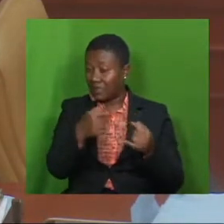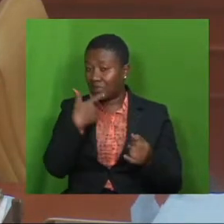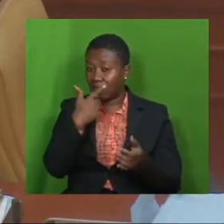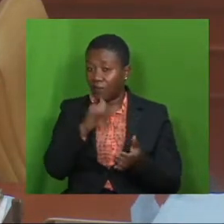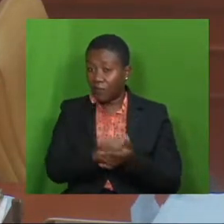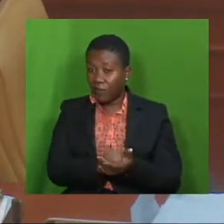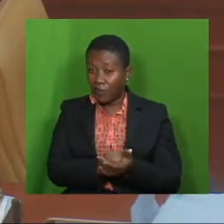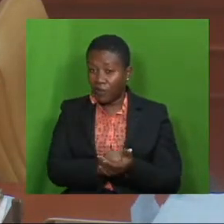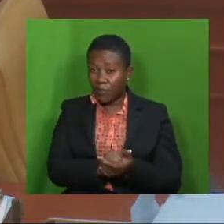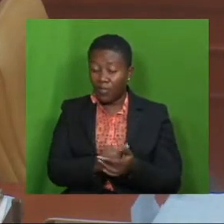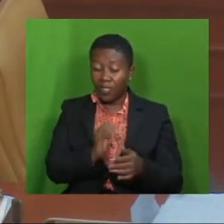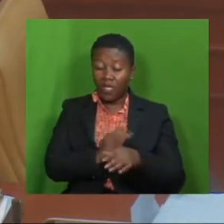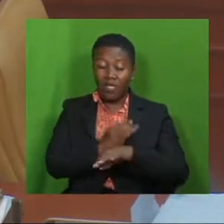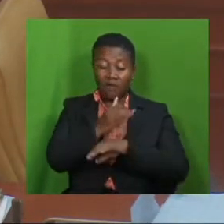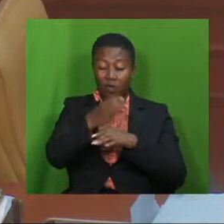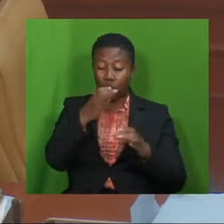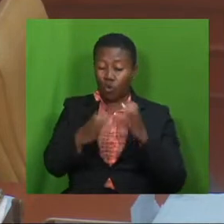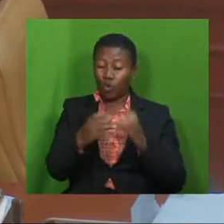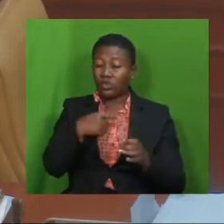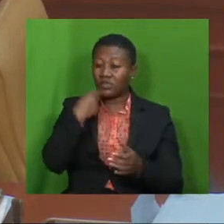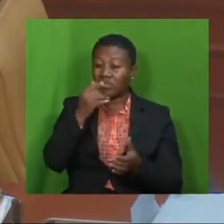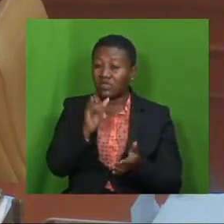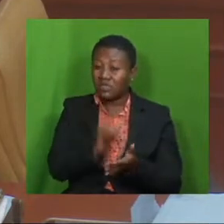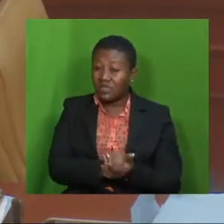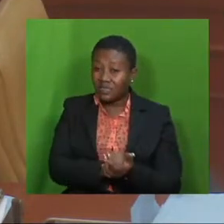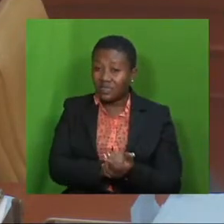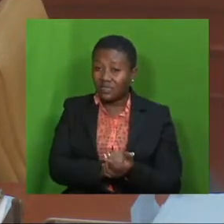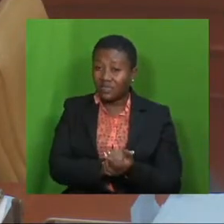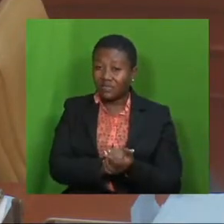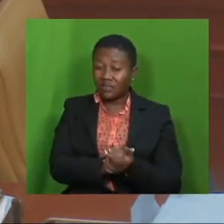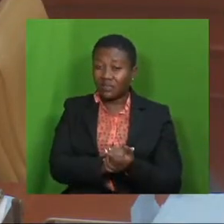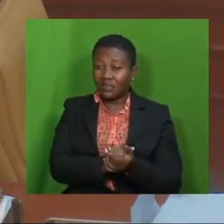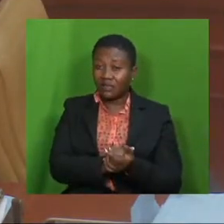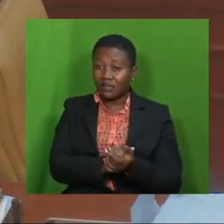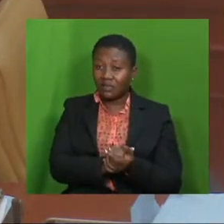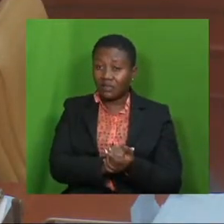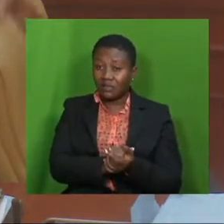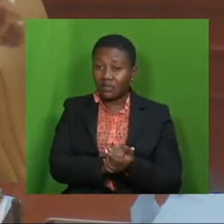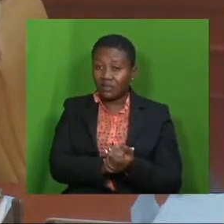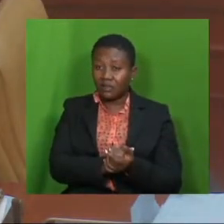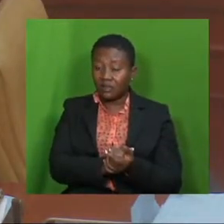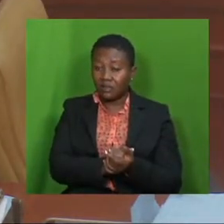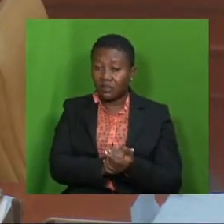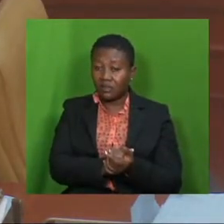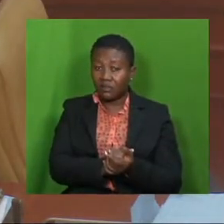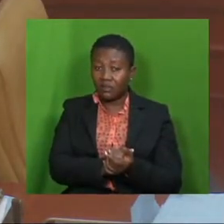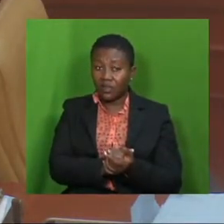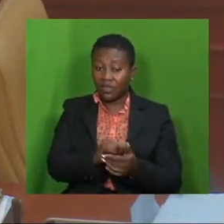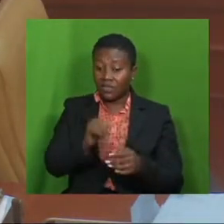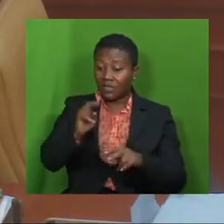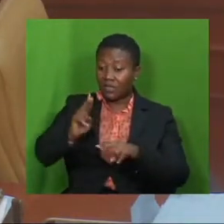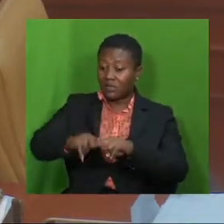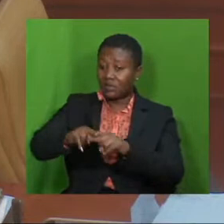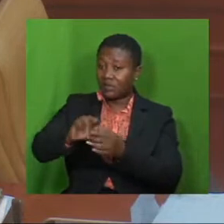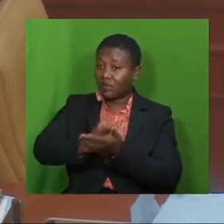After the court has said that the seat will be declared automatically, it went ahead to